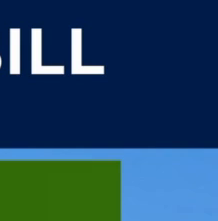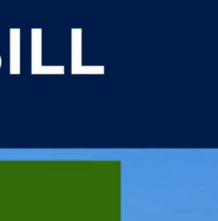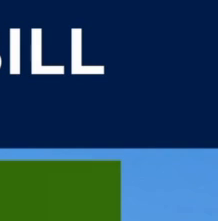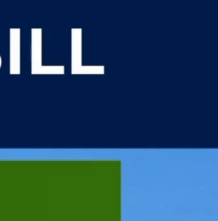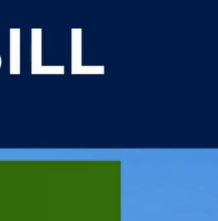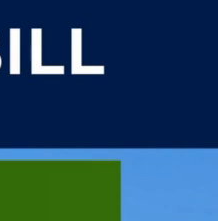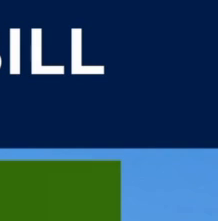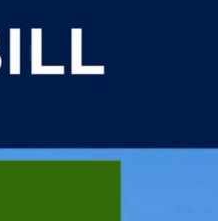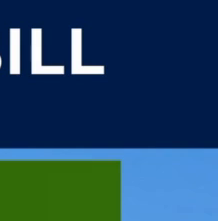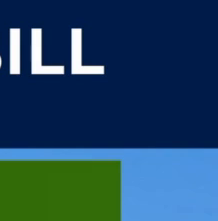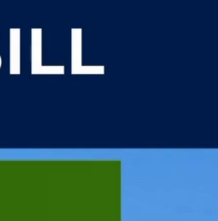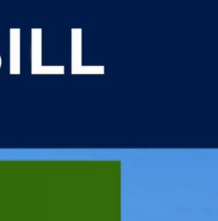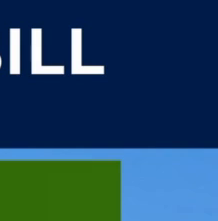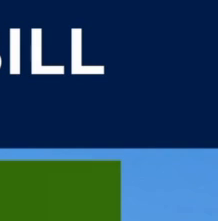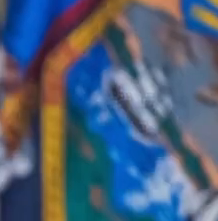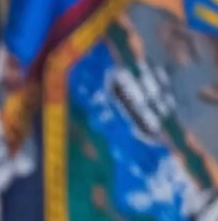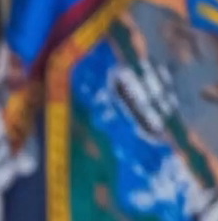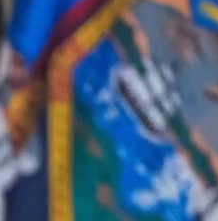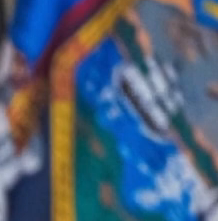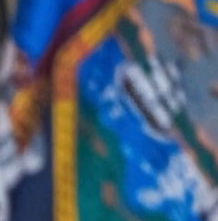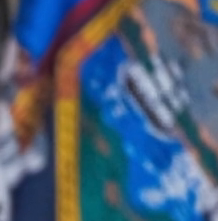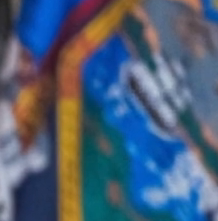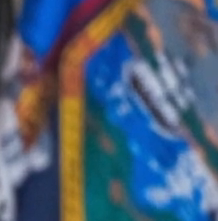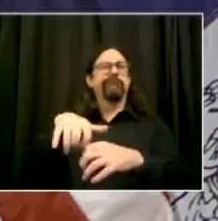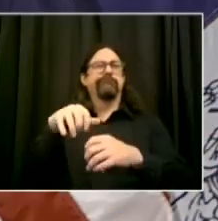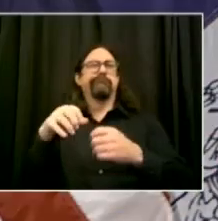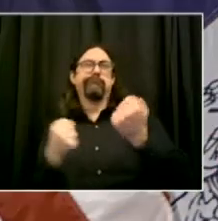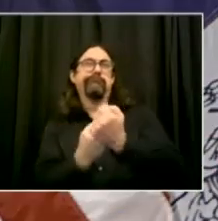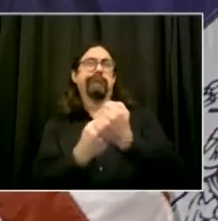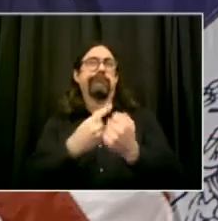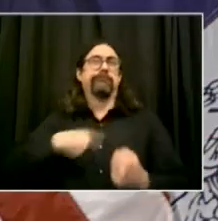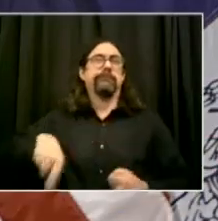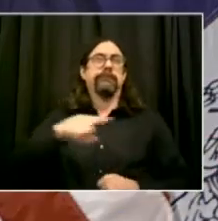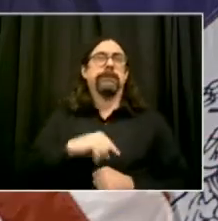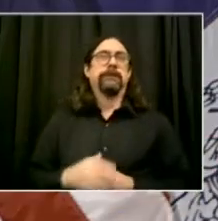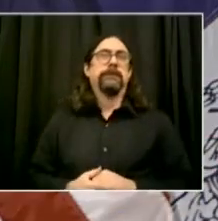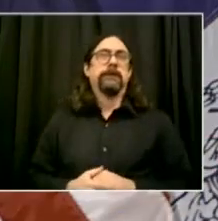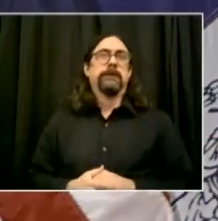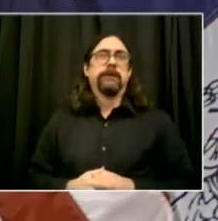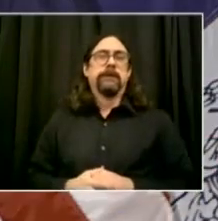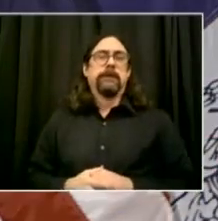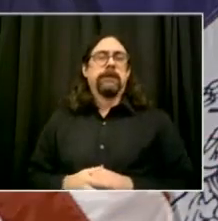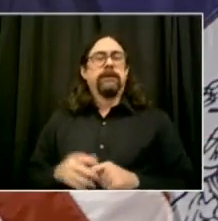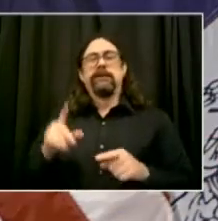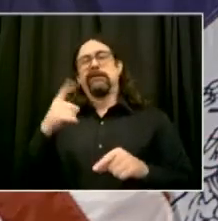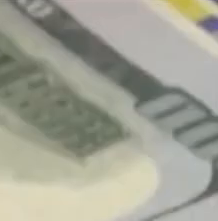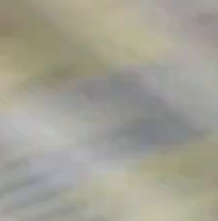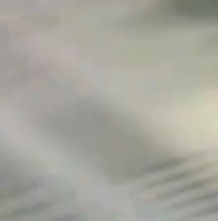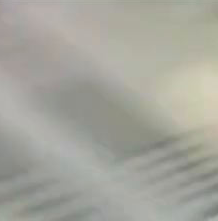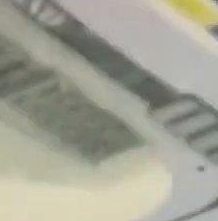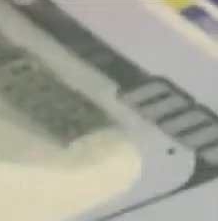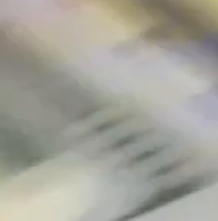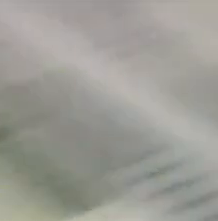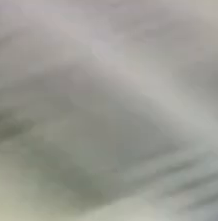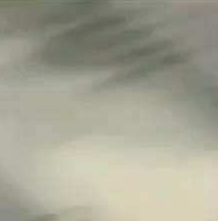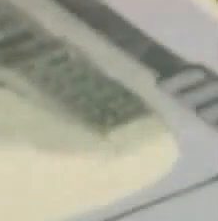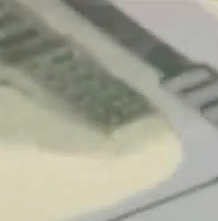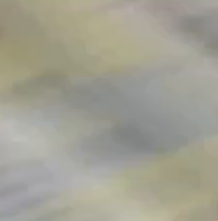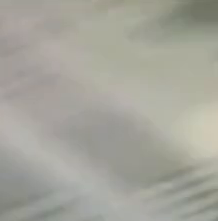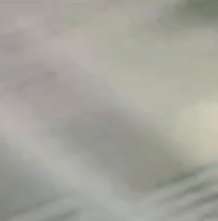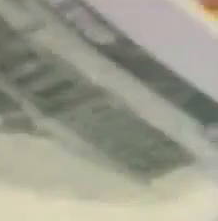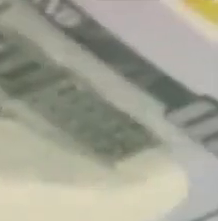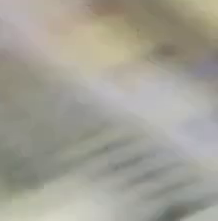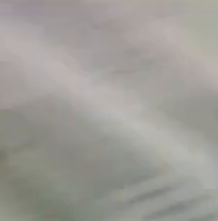Trump's border wall and border security. Governor Cuomo and Mayor de Blasio blasted the bill, which does not include direct aid to